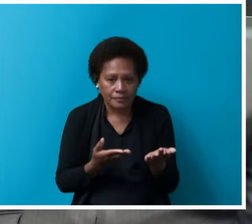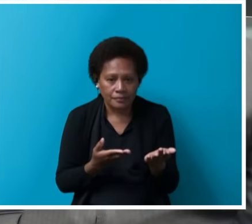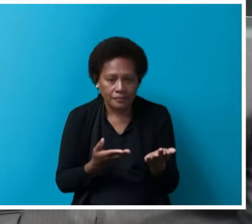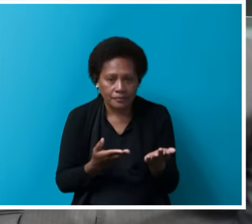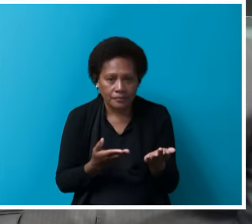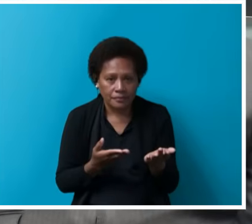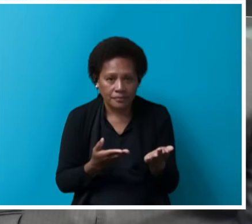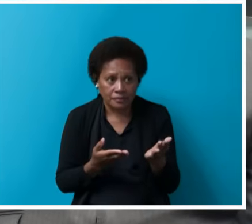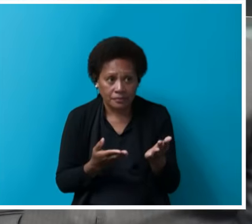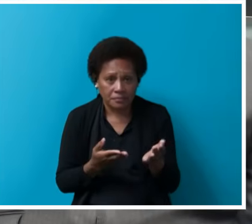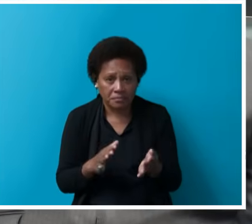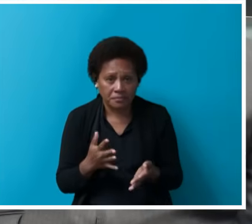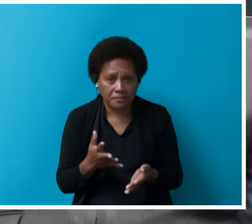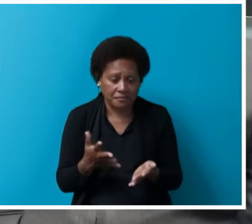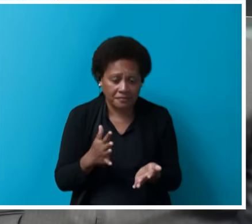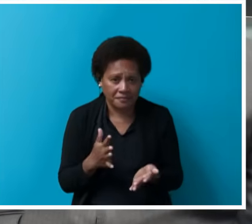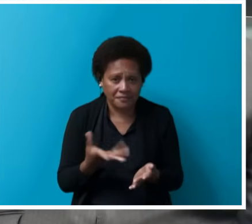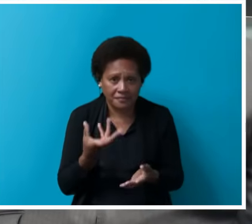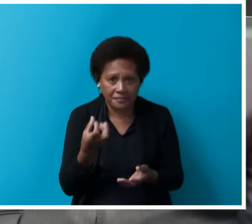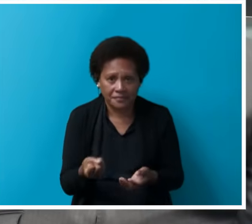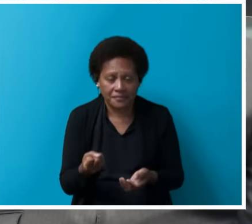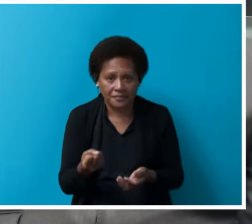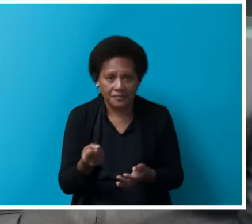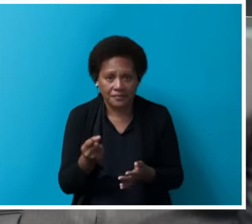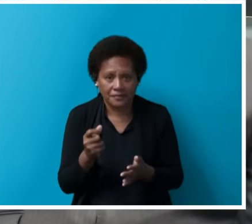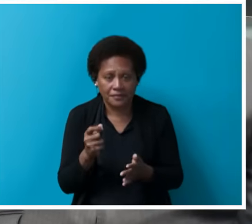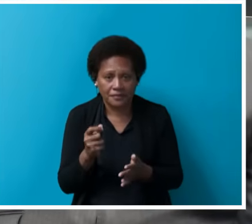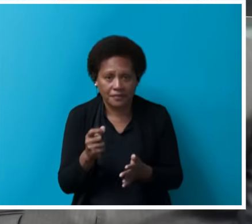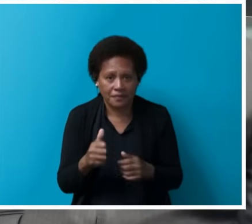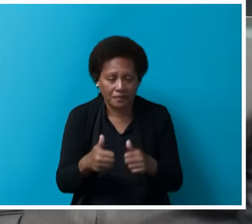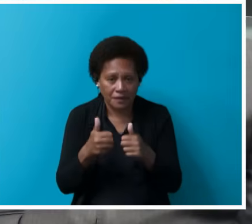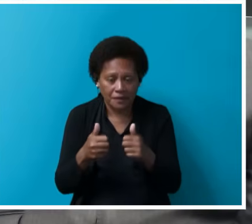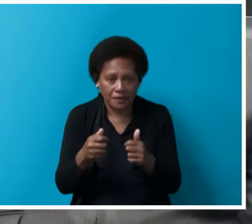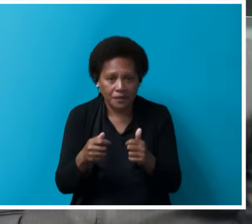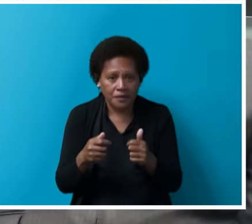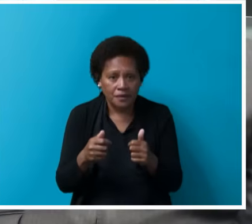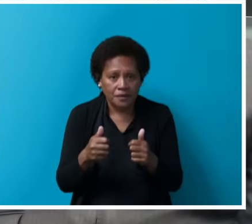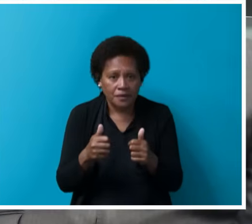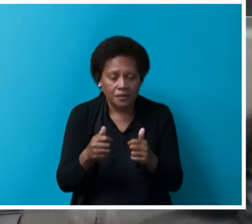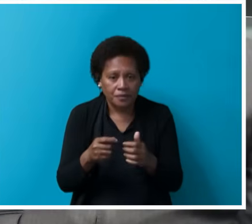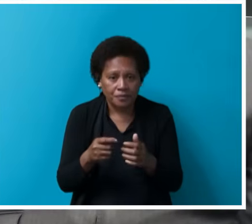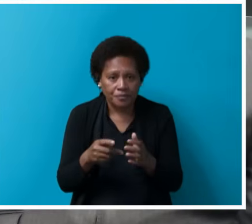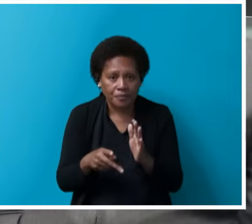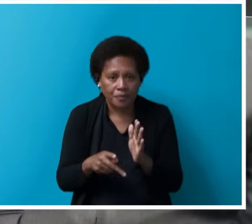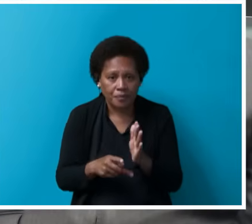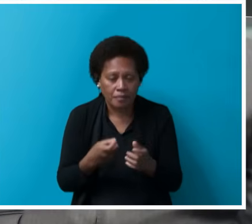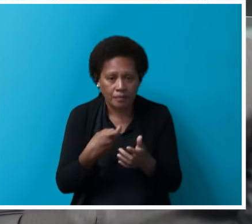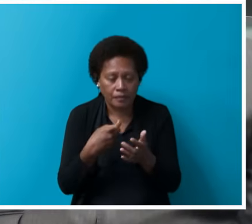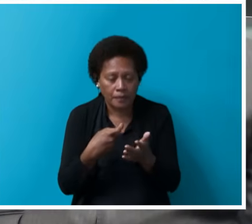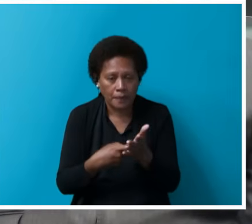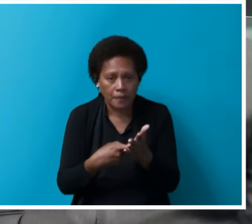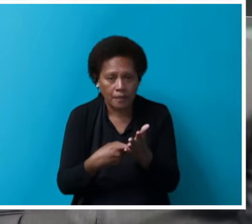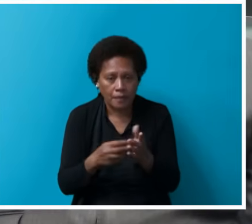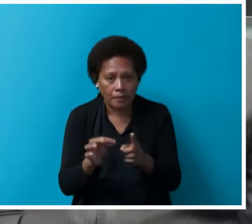good professor or a good politician. I know, Mr. Speaker, politics, academia,